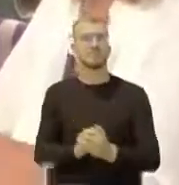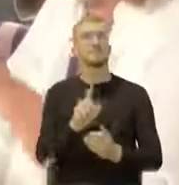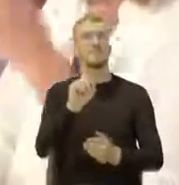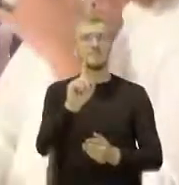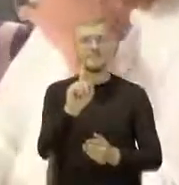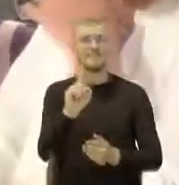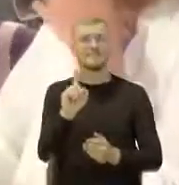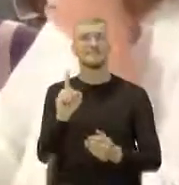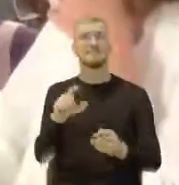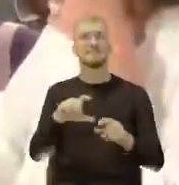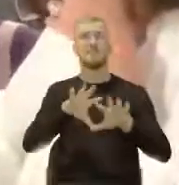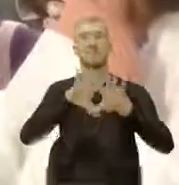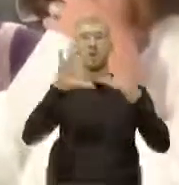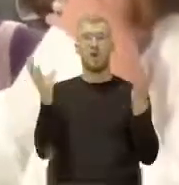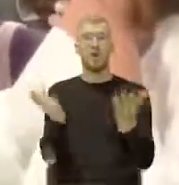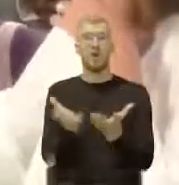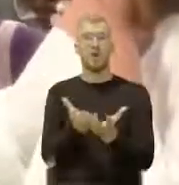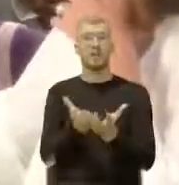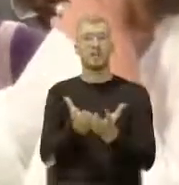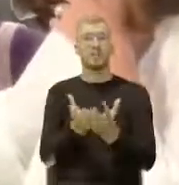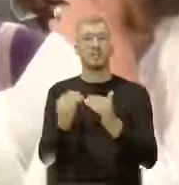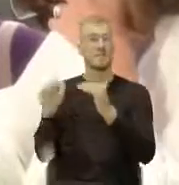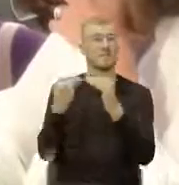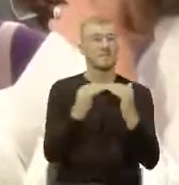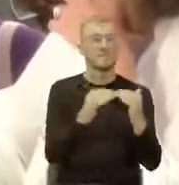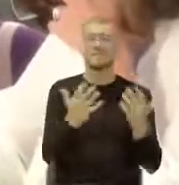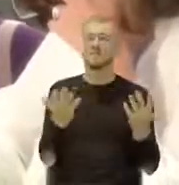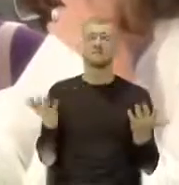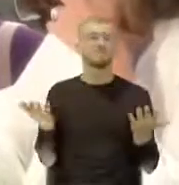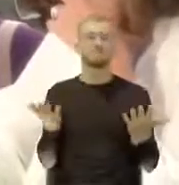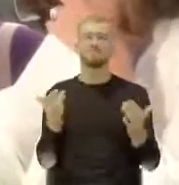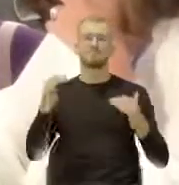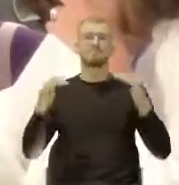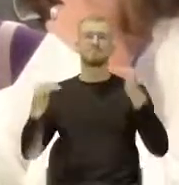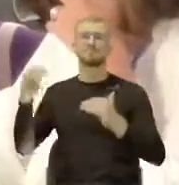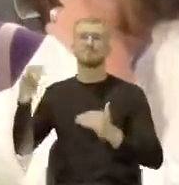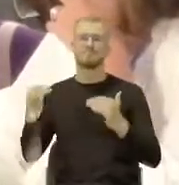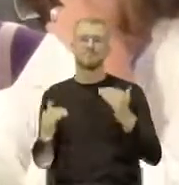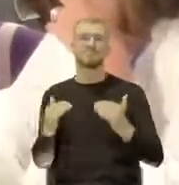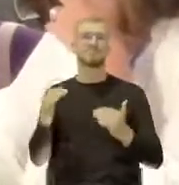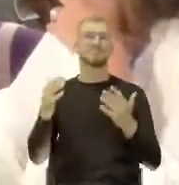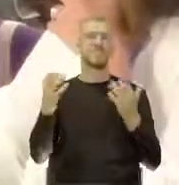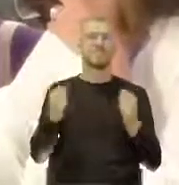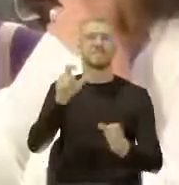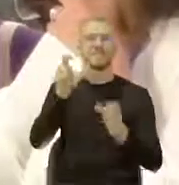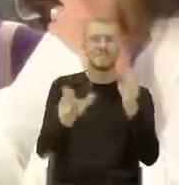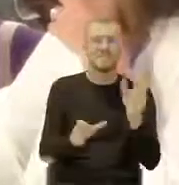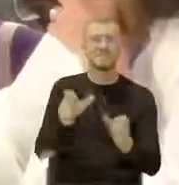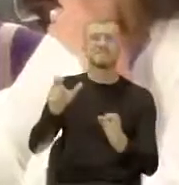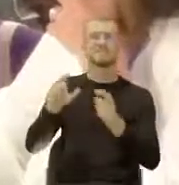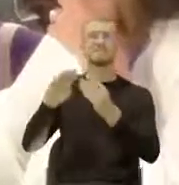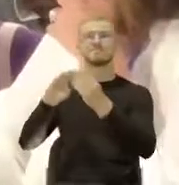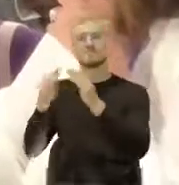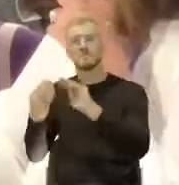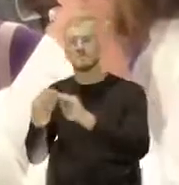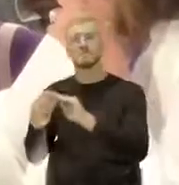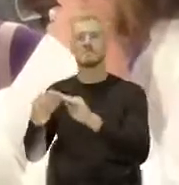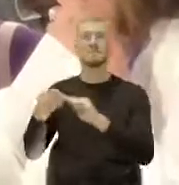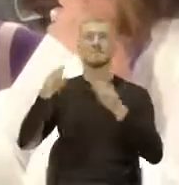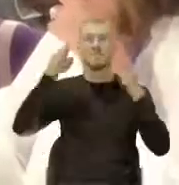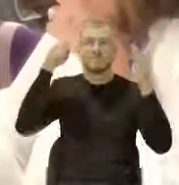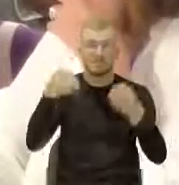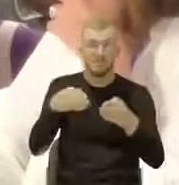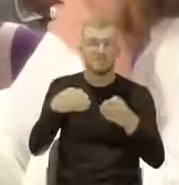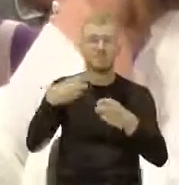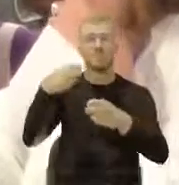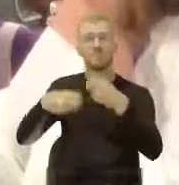are still many mayors who are dealing with the problems that national states create to